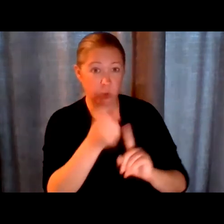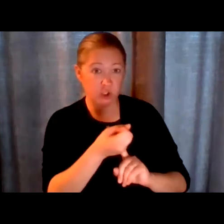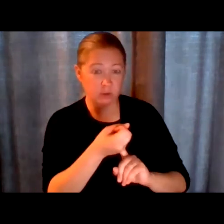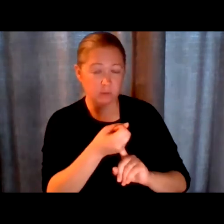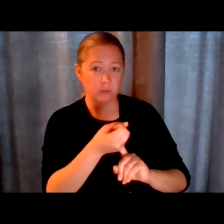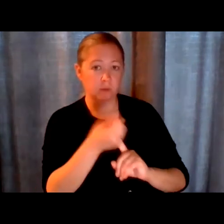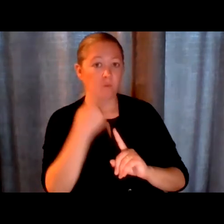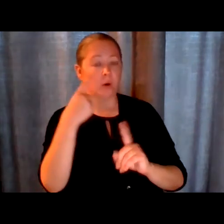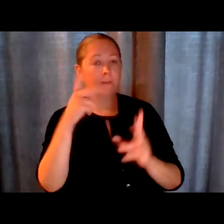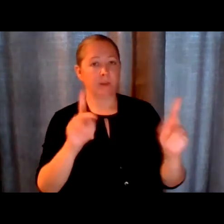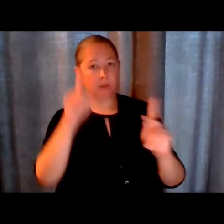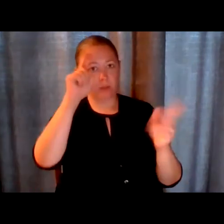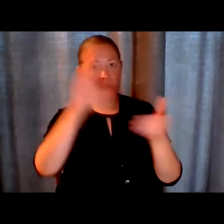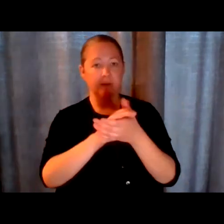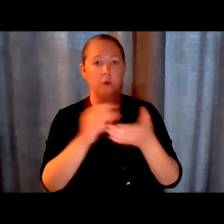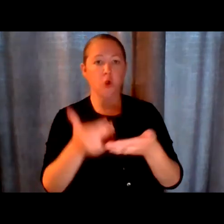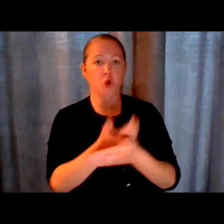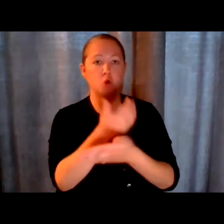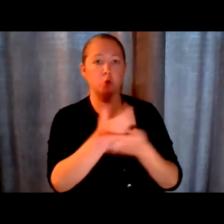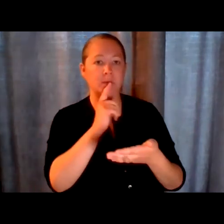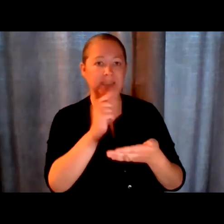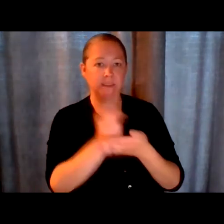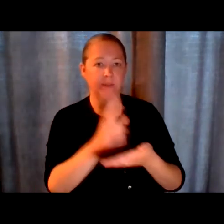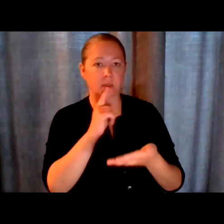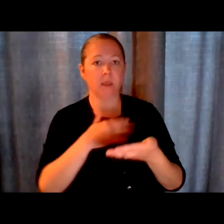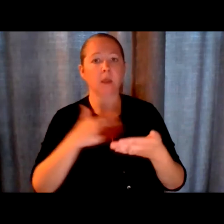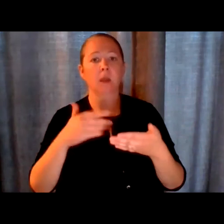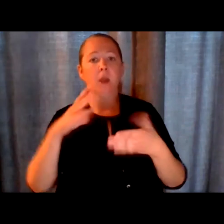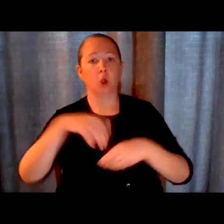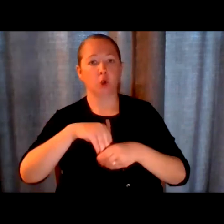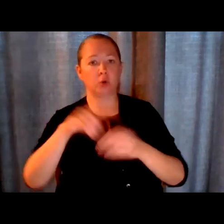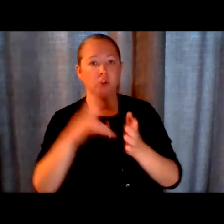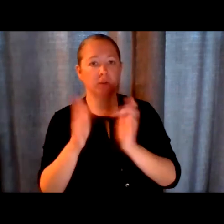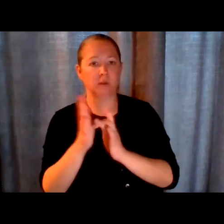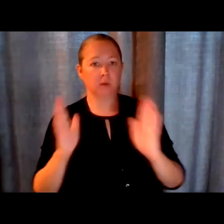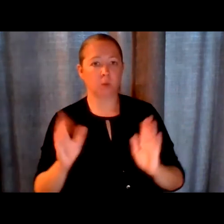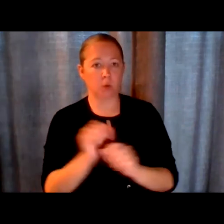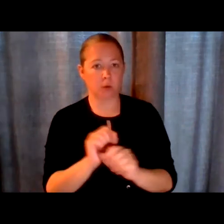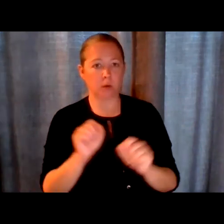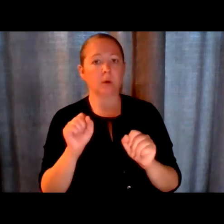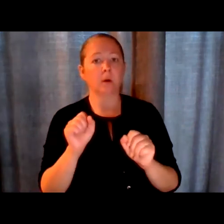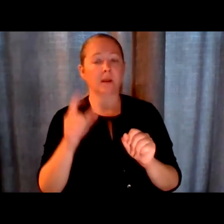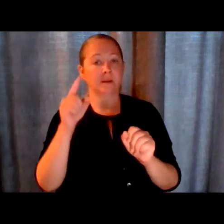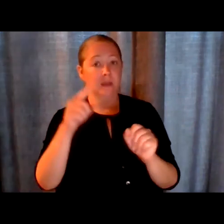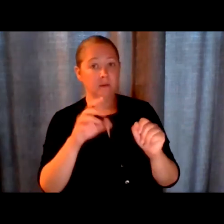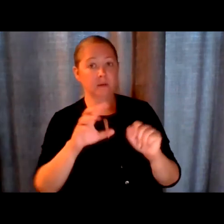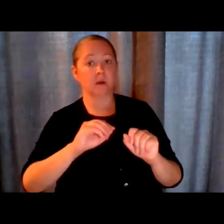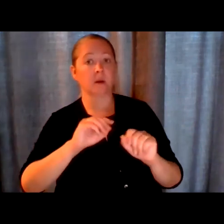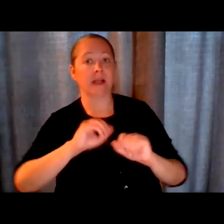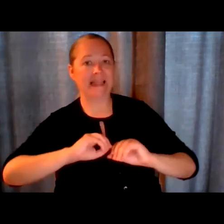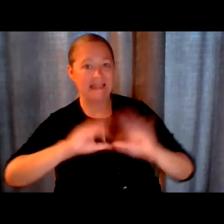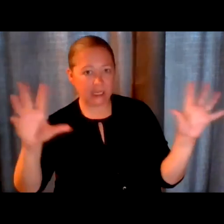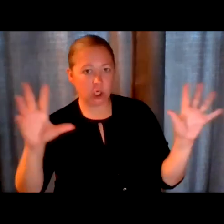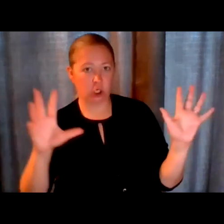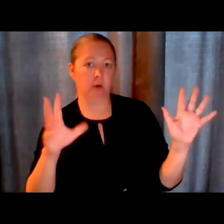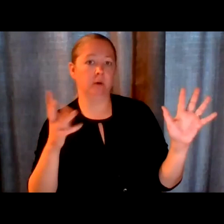for those who believe that the New Testament includes Jesus's word, it is clear Jesus was absolutely clear that Coach Kennedy was wrong.